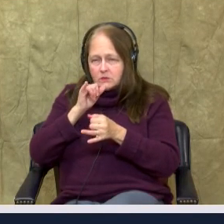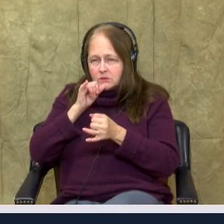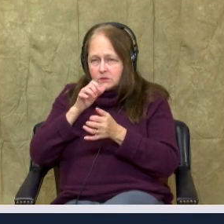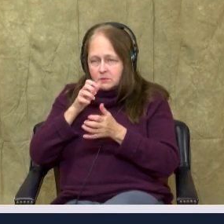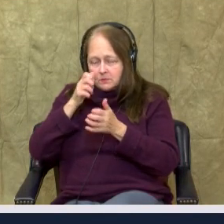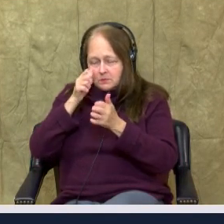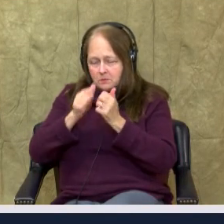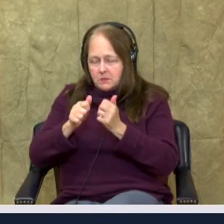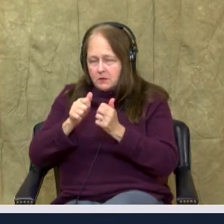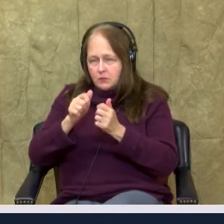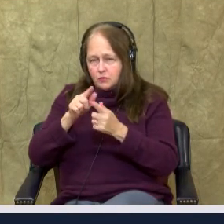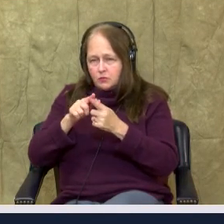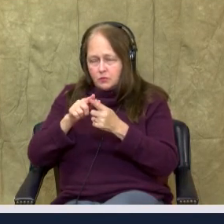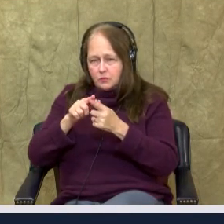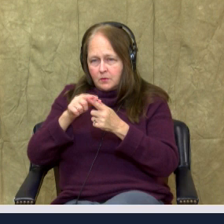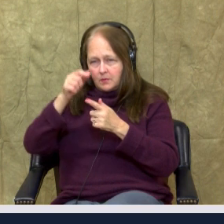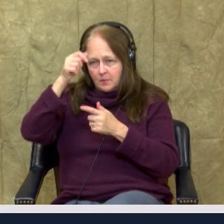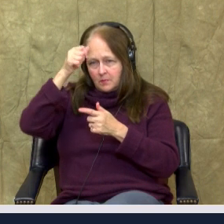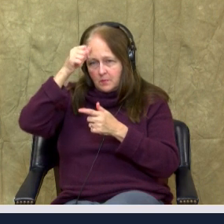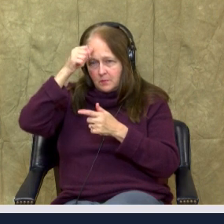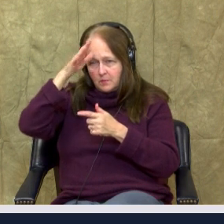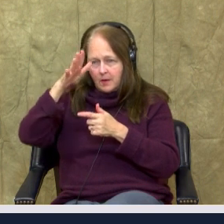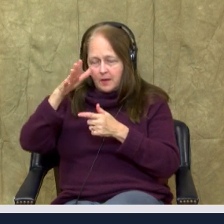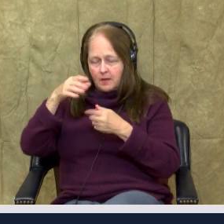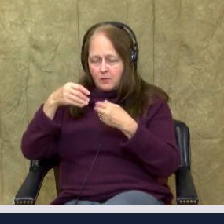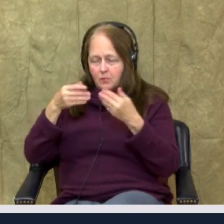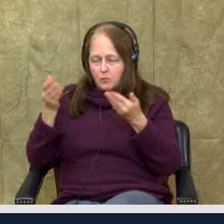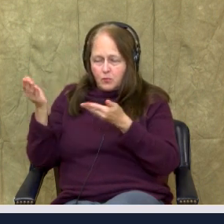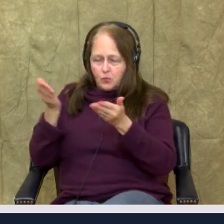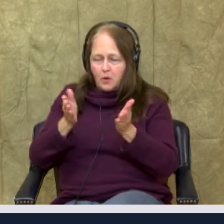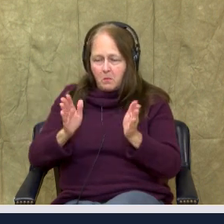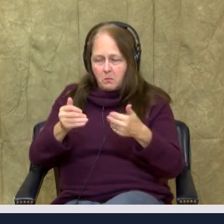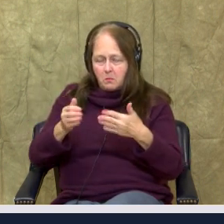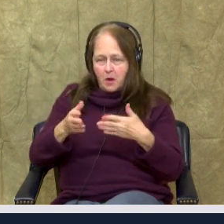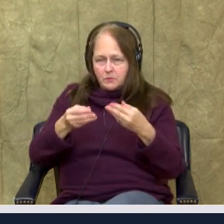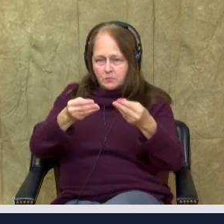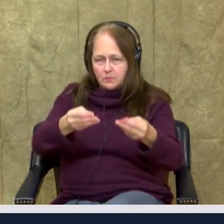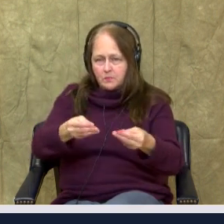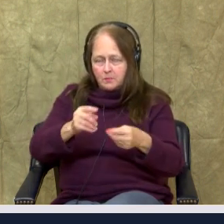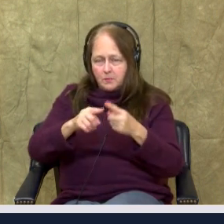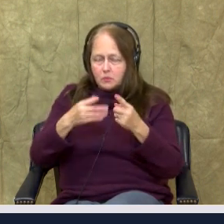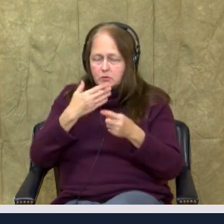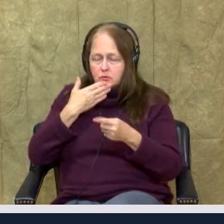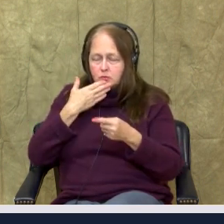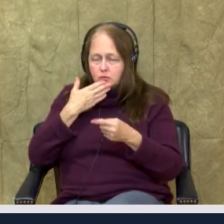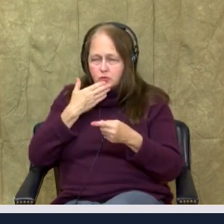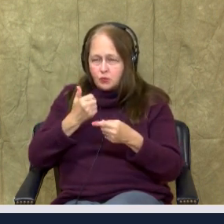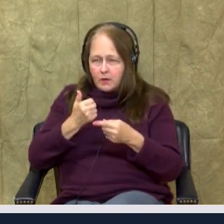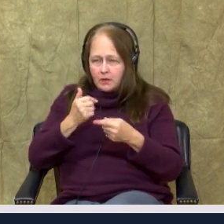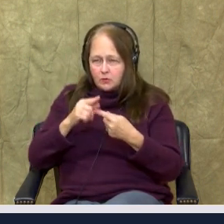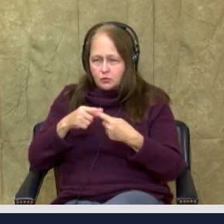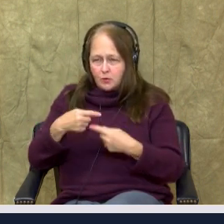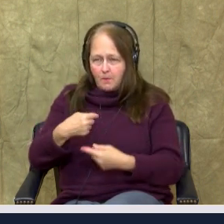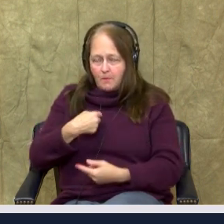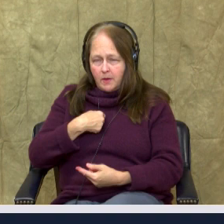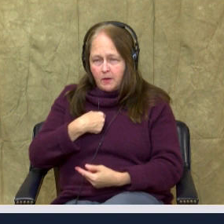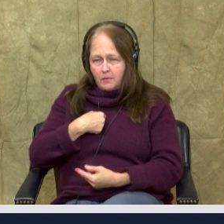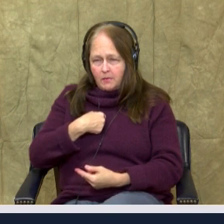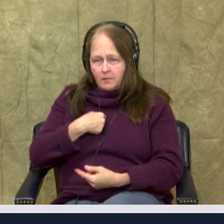was sweet to me. And that is the indication right there that there is something different coming.